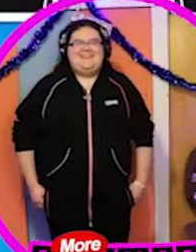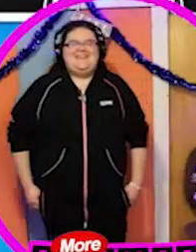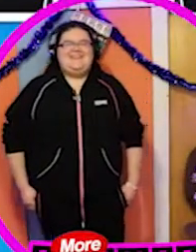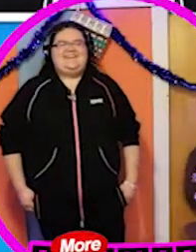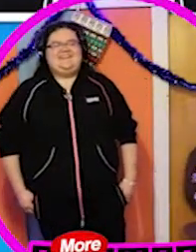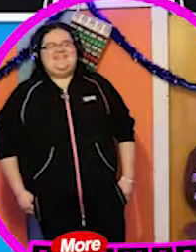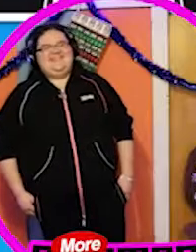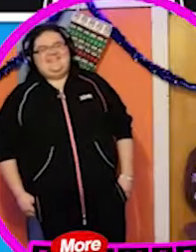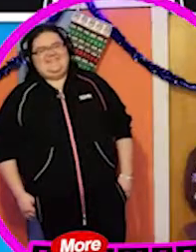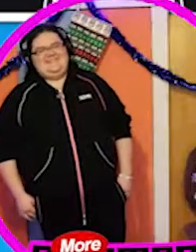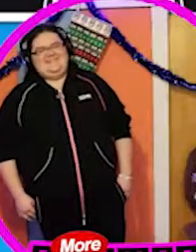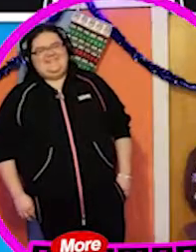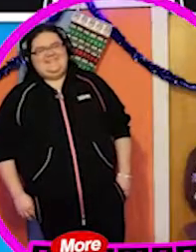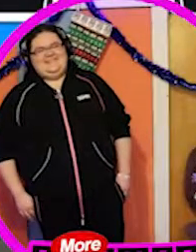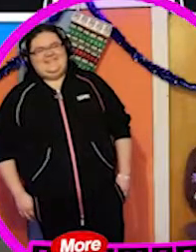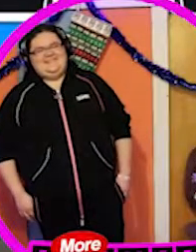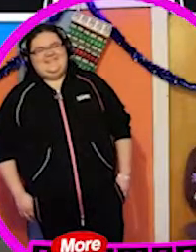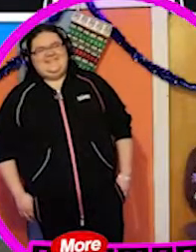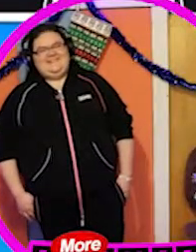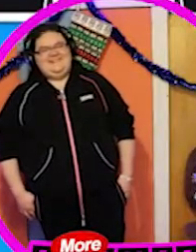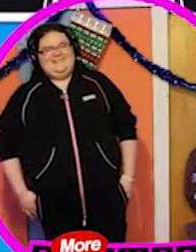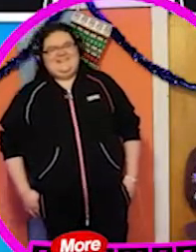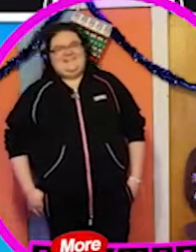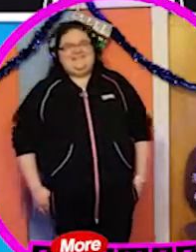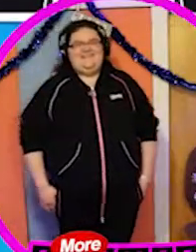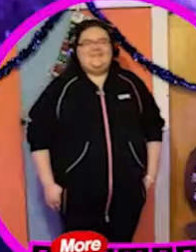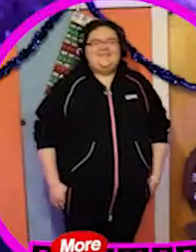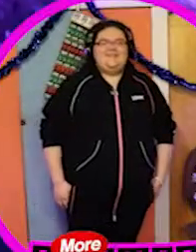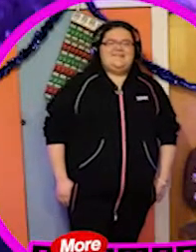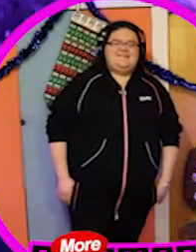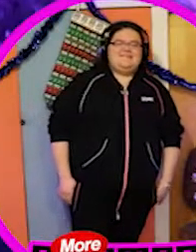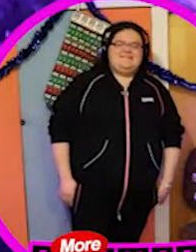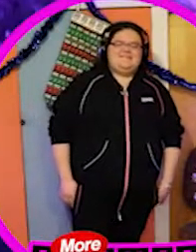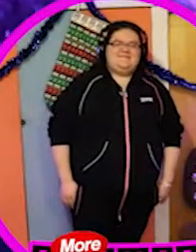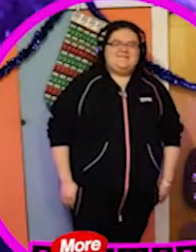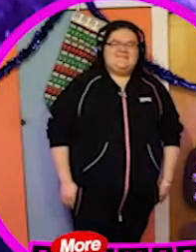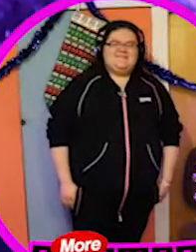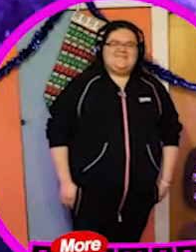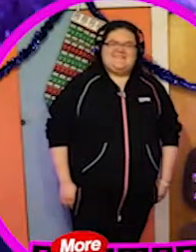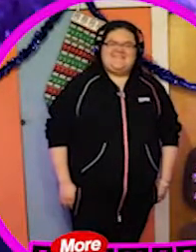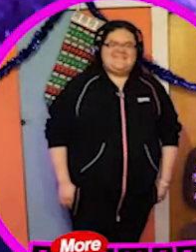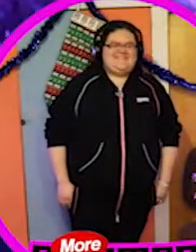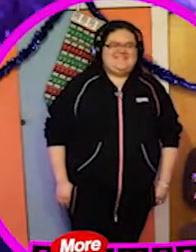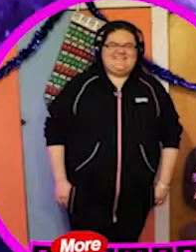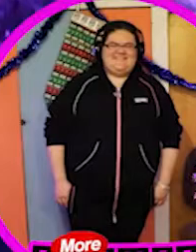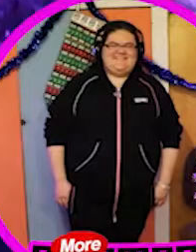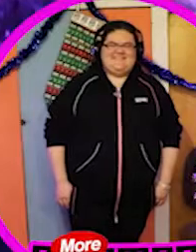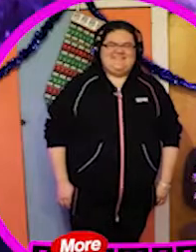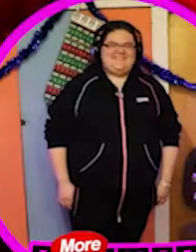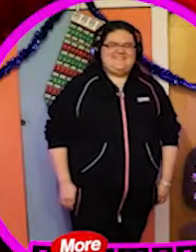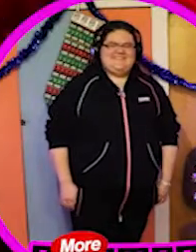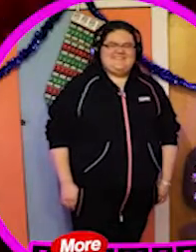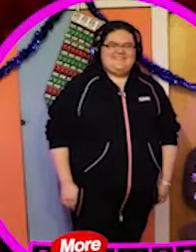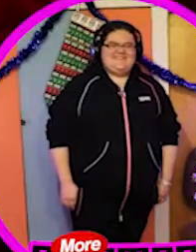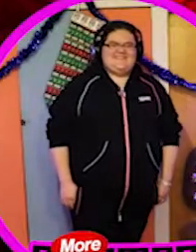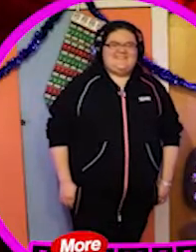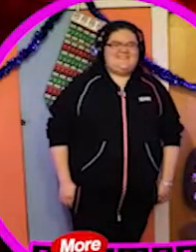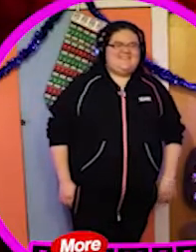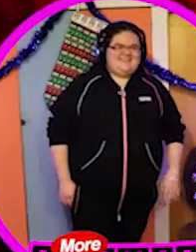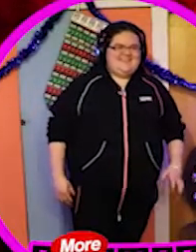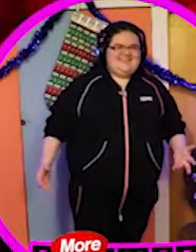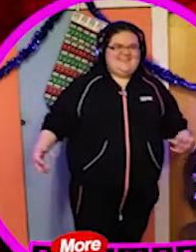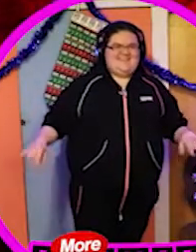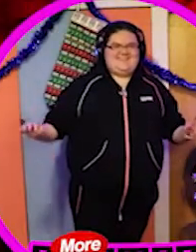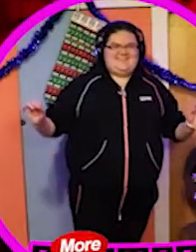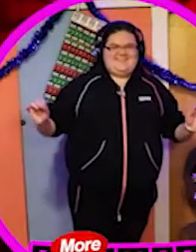no! You're joking! Oh, my gosh! That's not fair! Oh my gosh! We've been getting ruined. The time